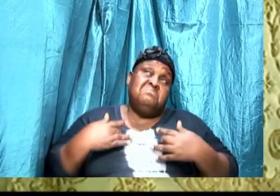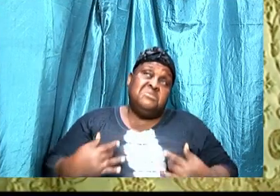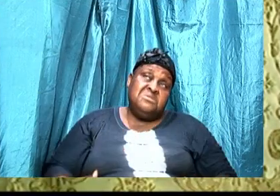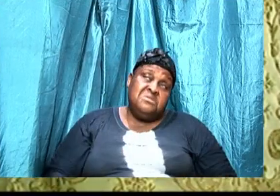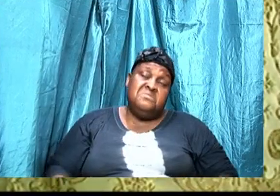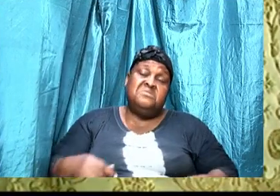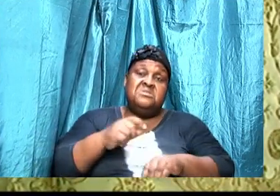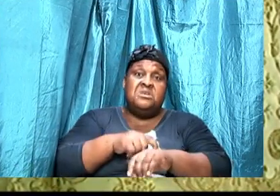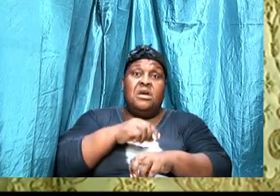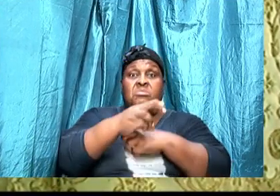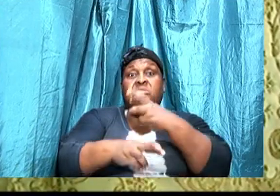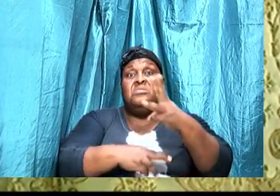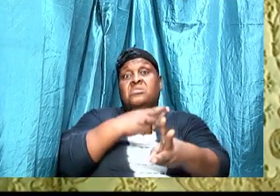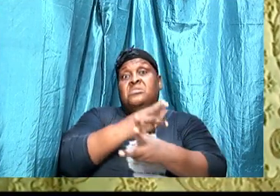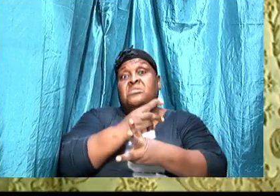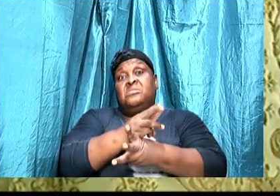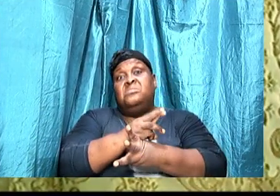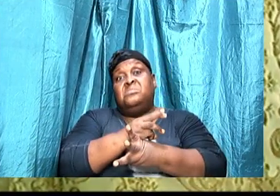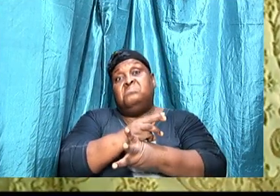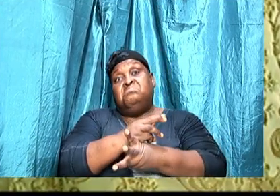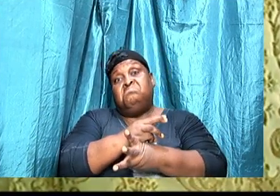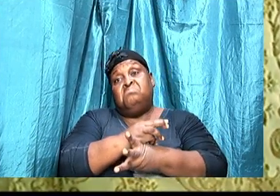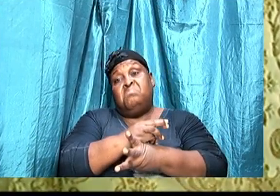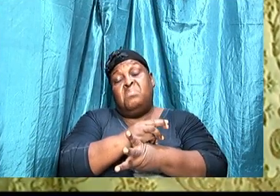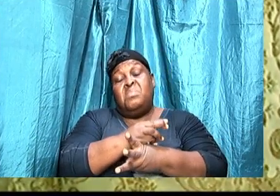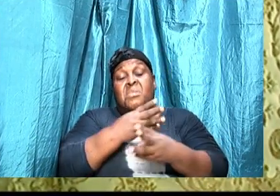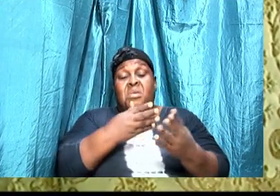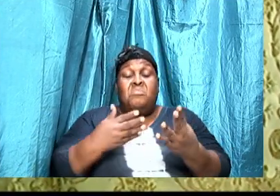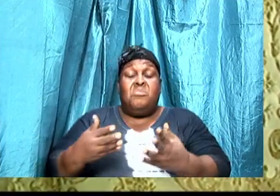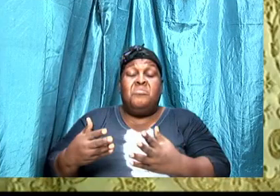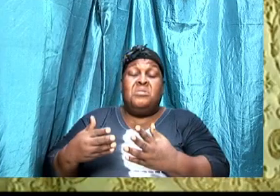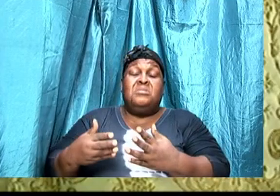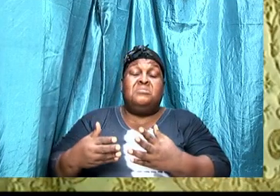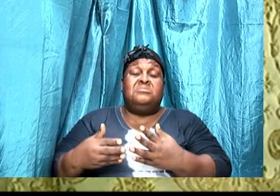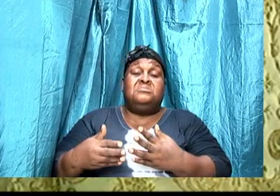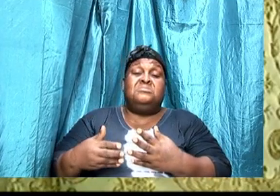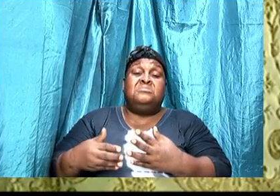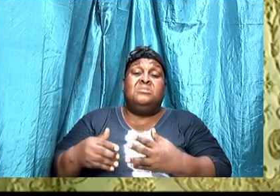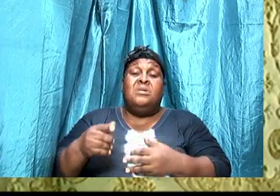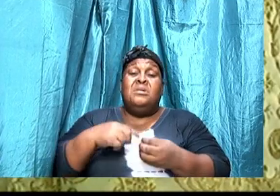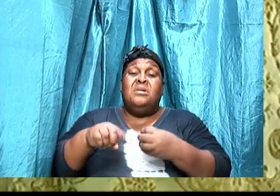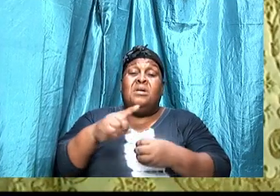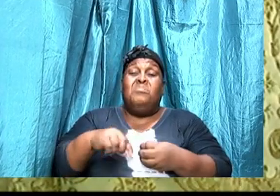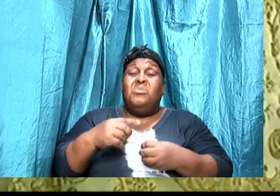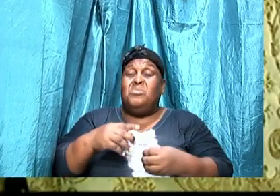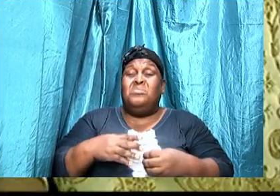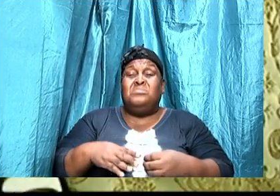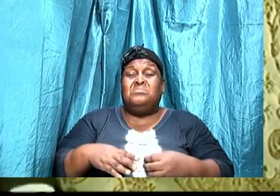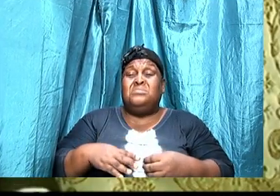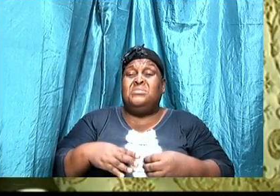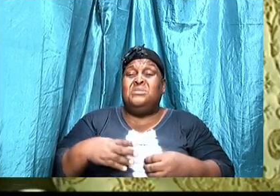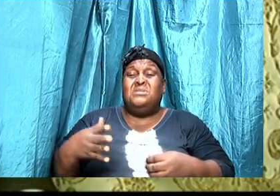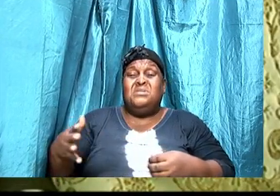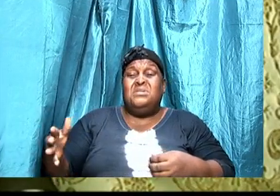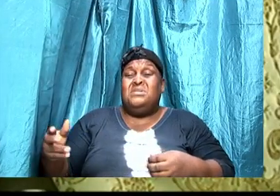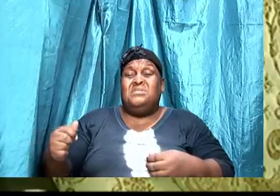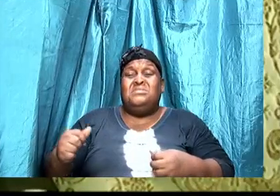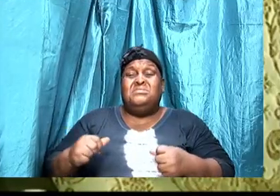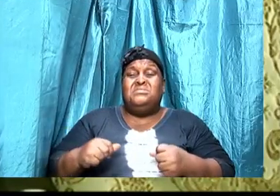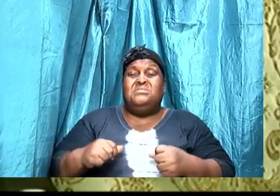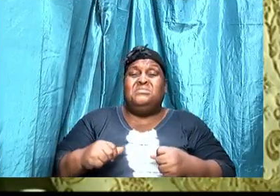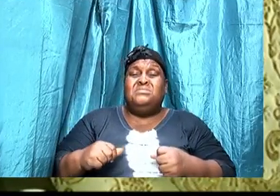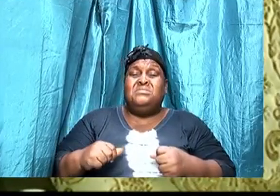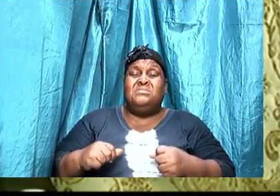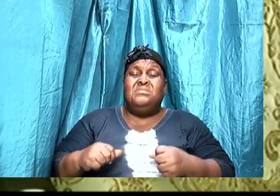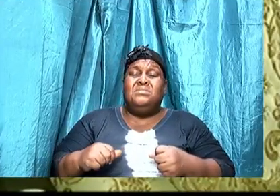world. It is distress, you know, it brings about necessities and all of these things. I believe Paul